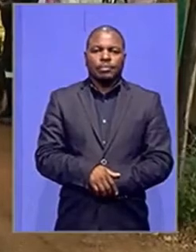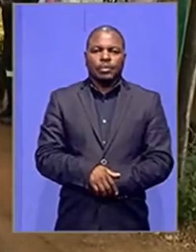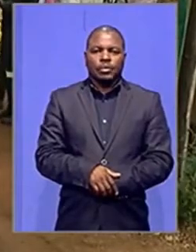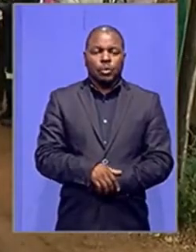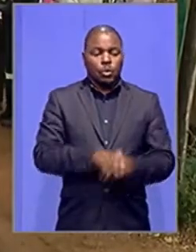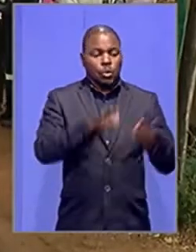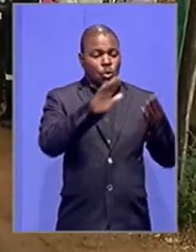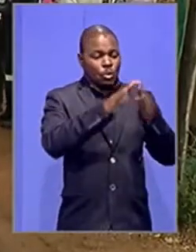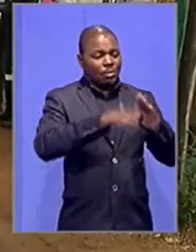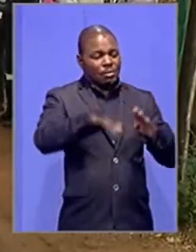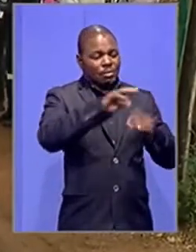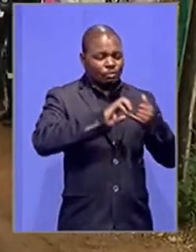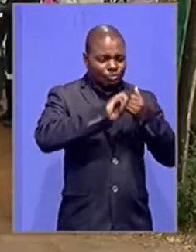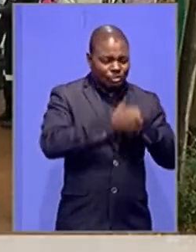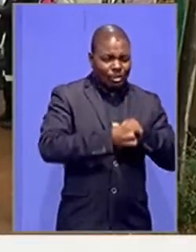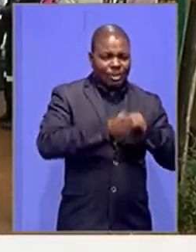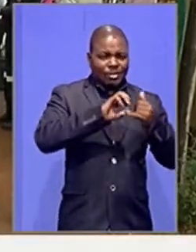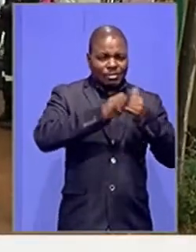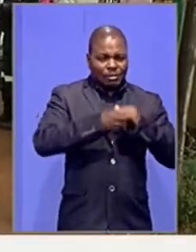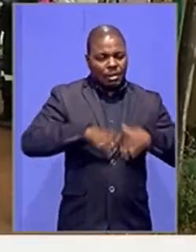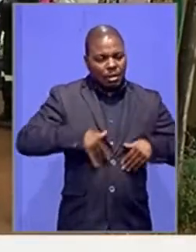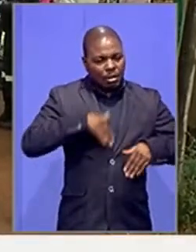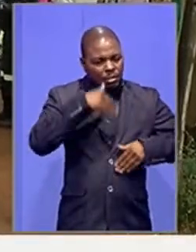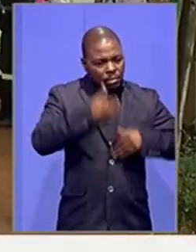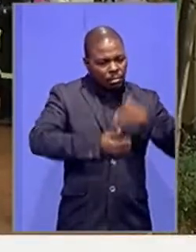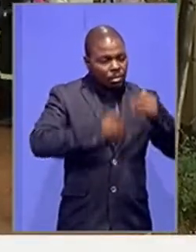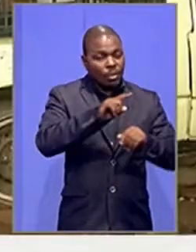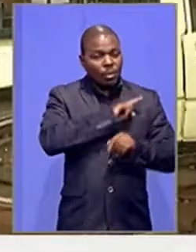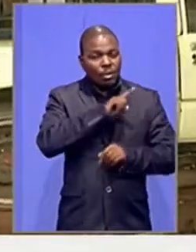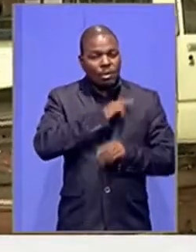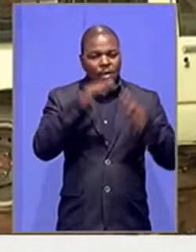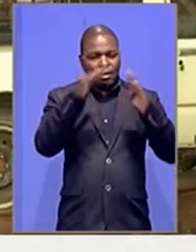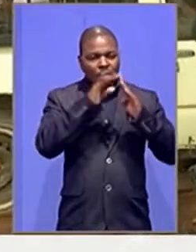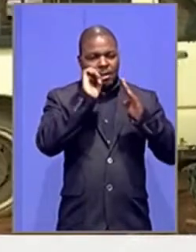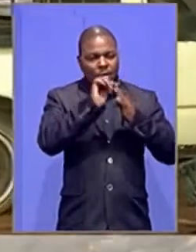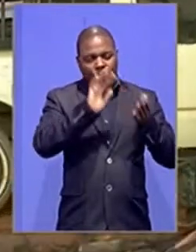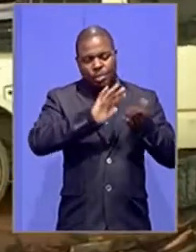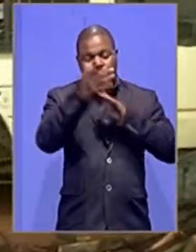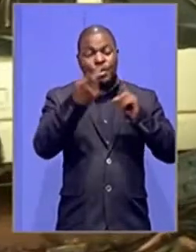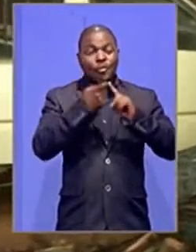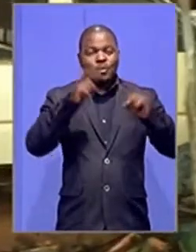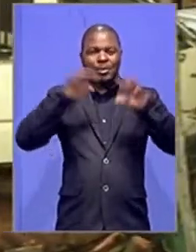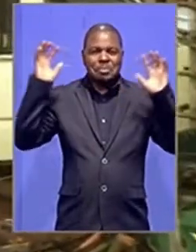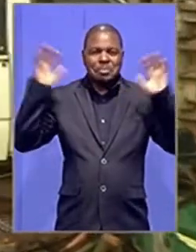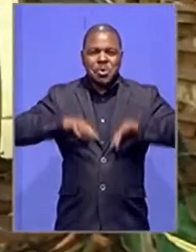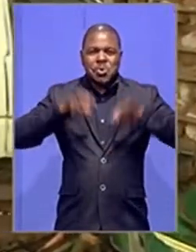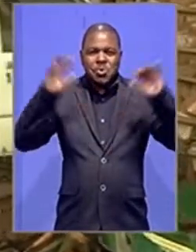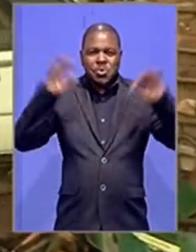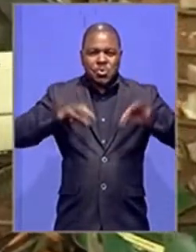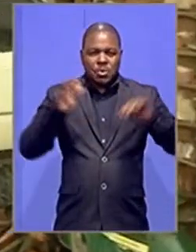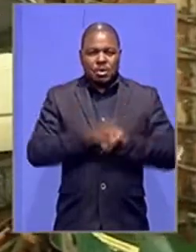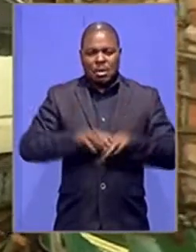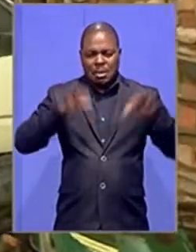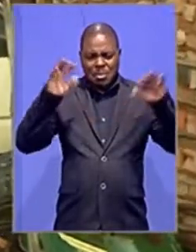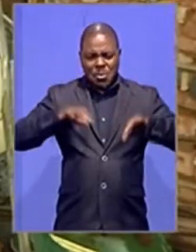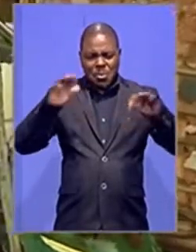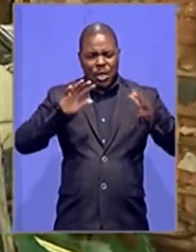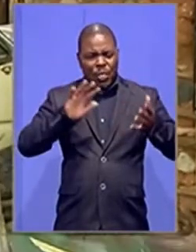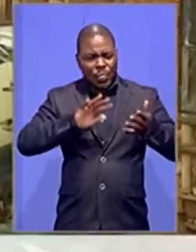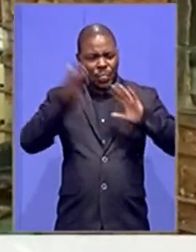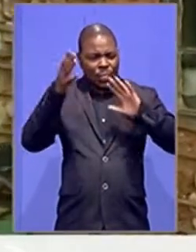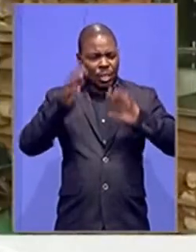Baahi ba leka ka matla ho tswela pele ka bophelo ka mora hore matlo a bona a sengwe ke dipula tse matla. Dikgohola di sile masisapelo